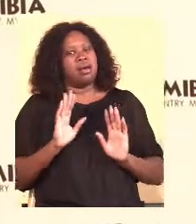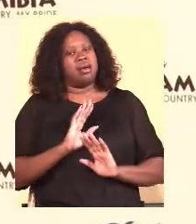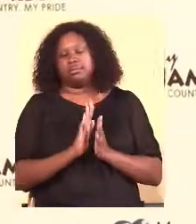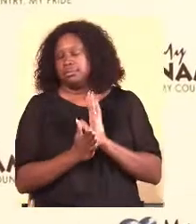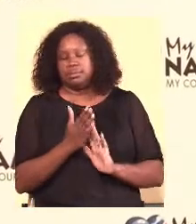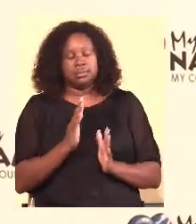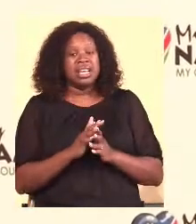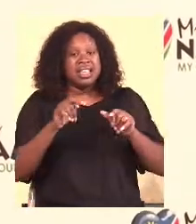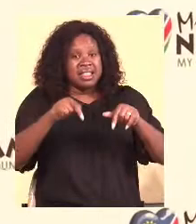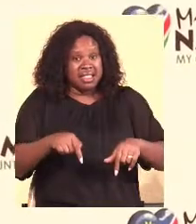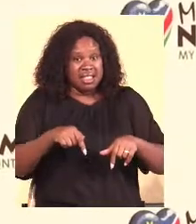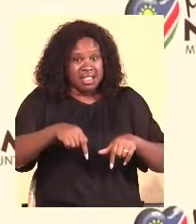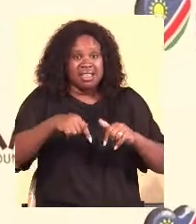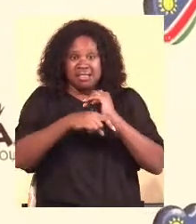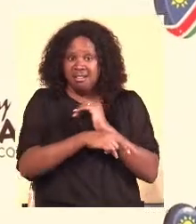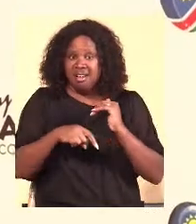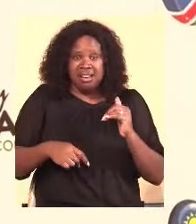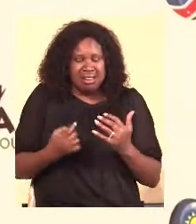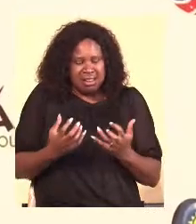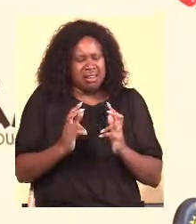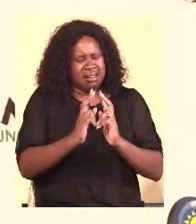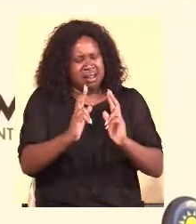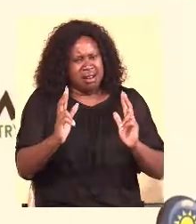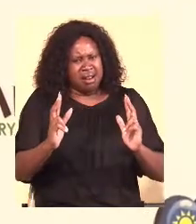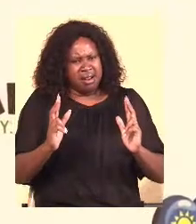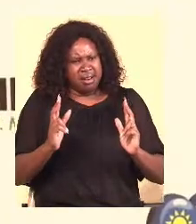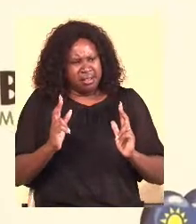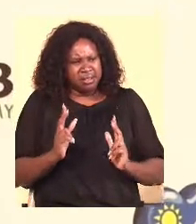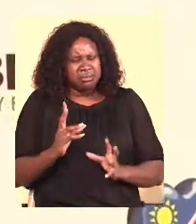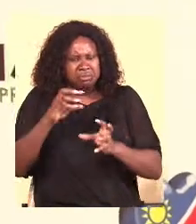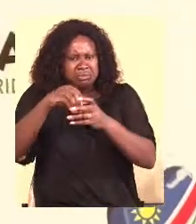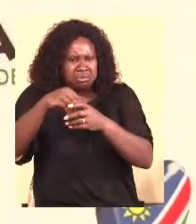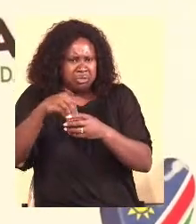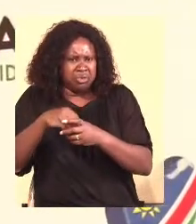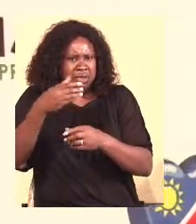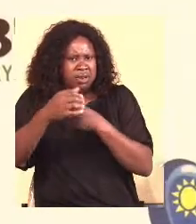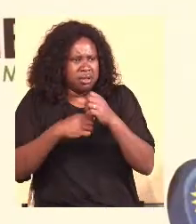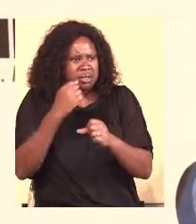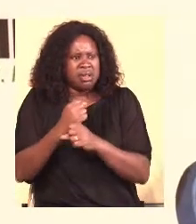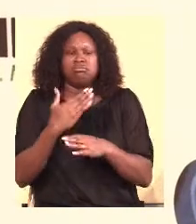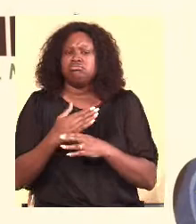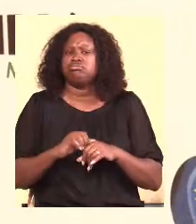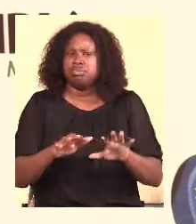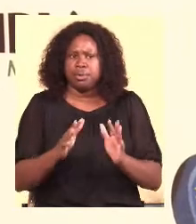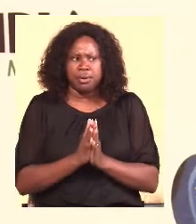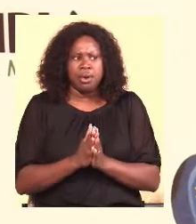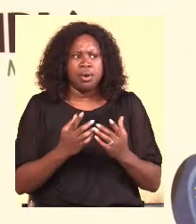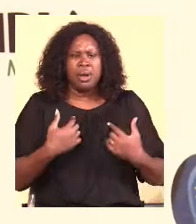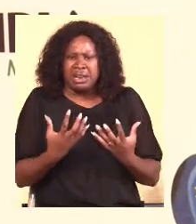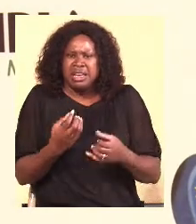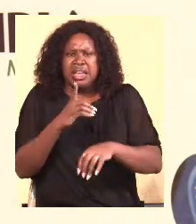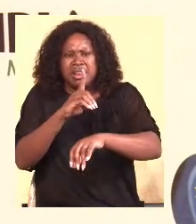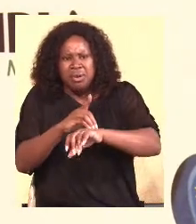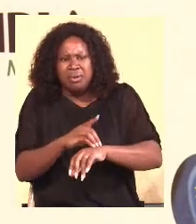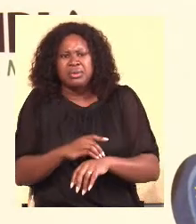country needs people to be injected in the workforce next year. We need those doctors, we need